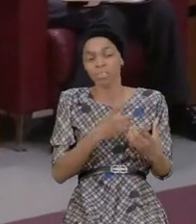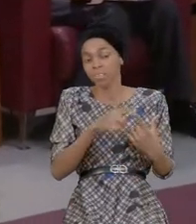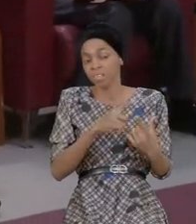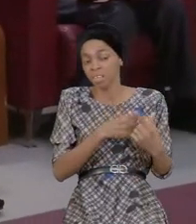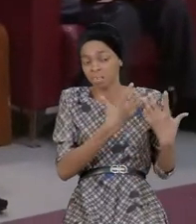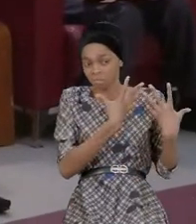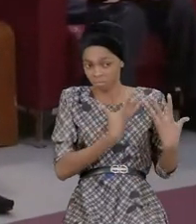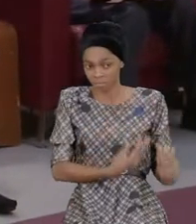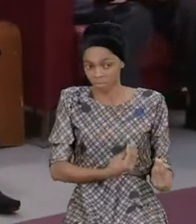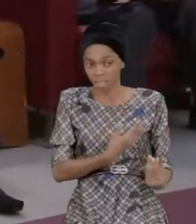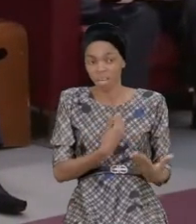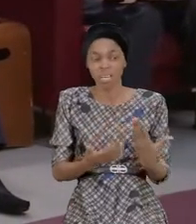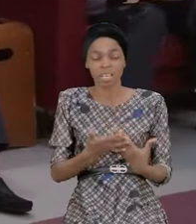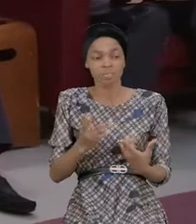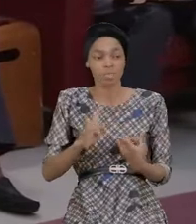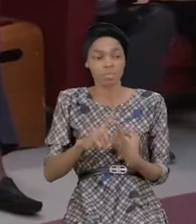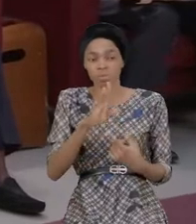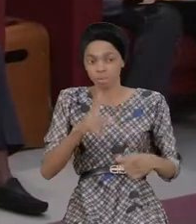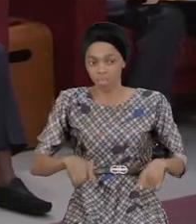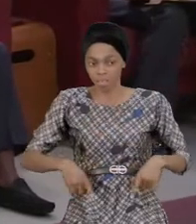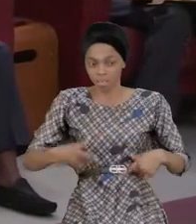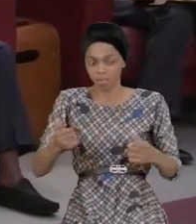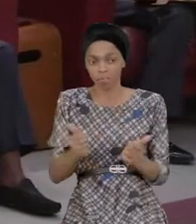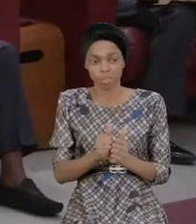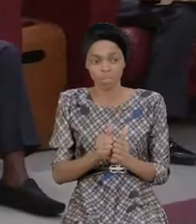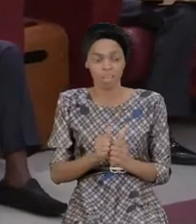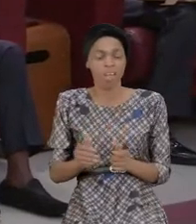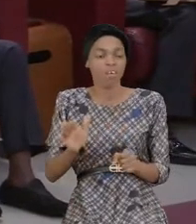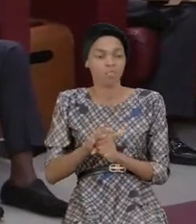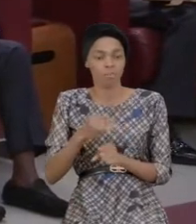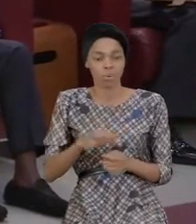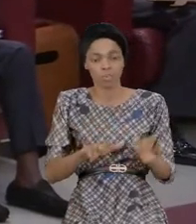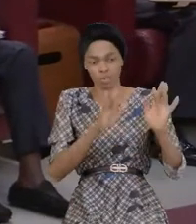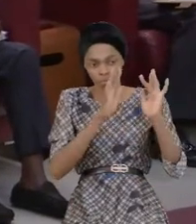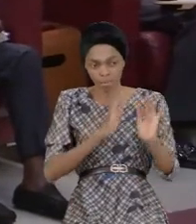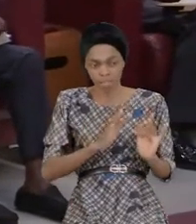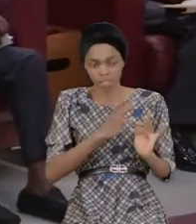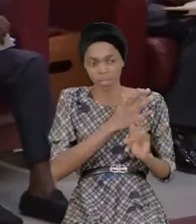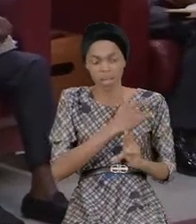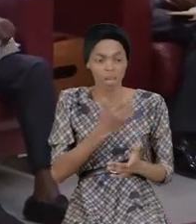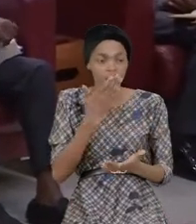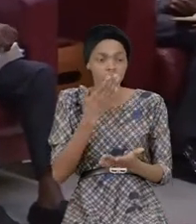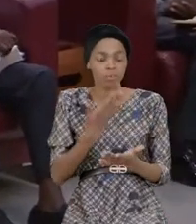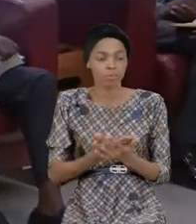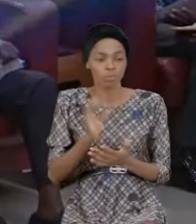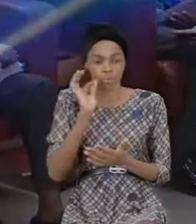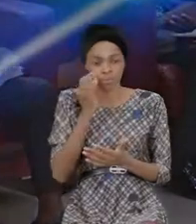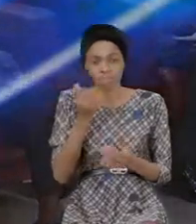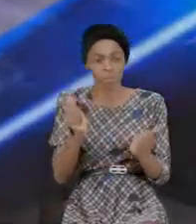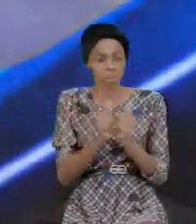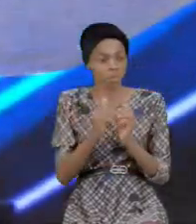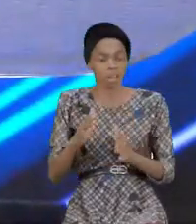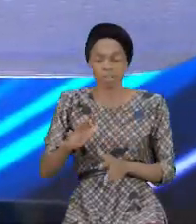and easy to be entreated, full of mercy and good fruits,